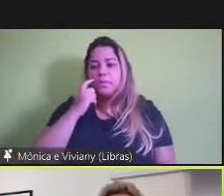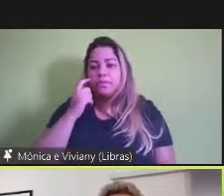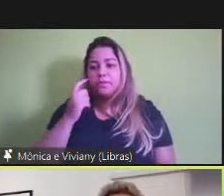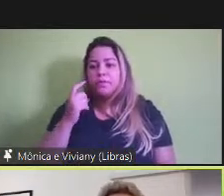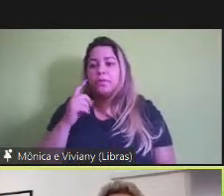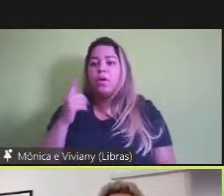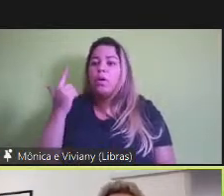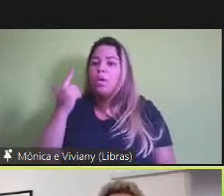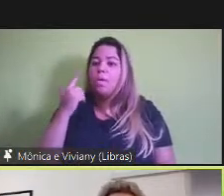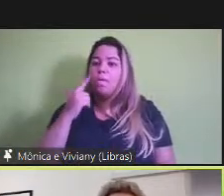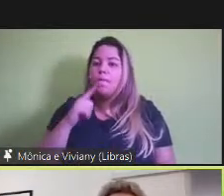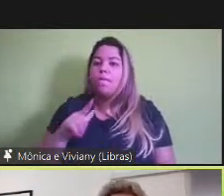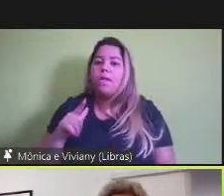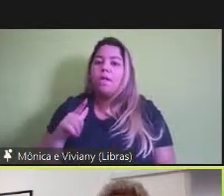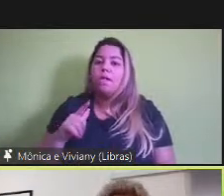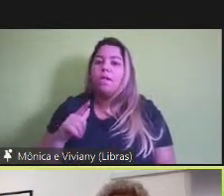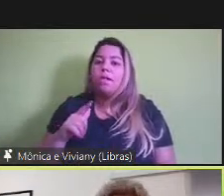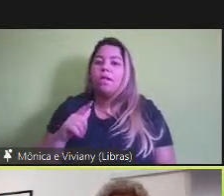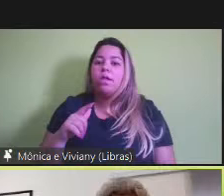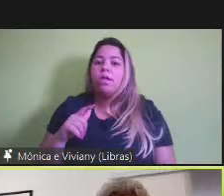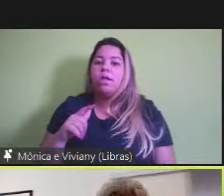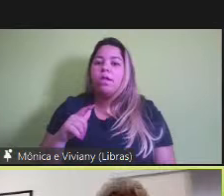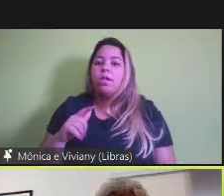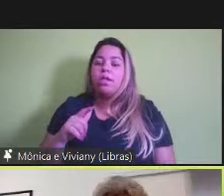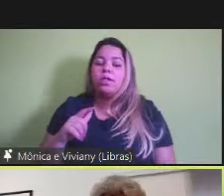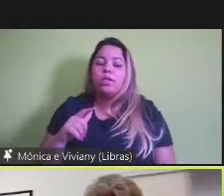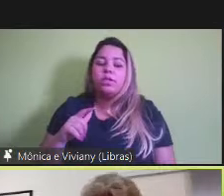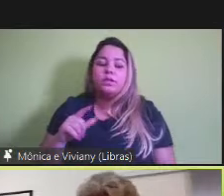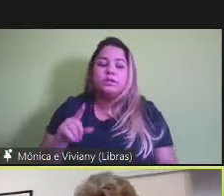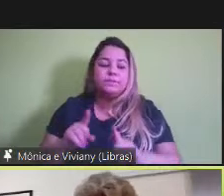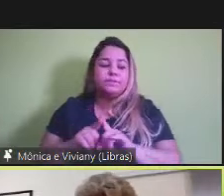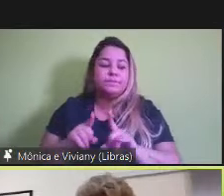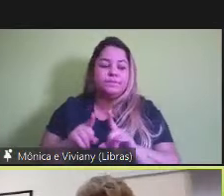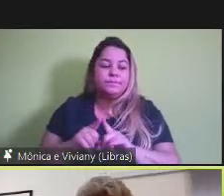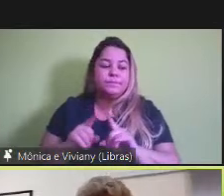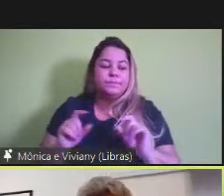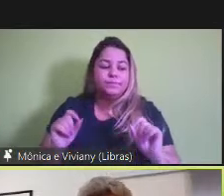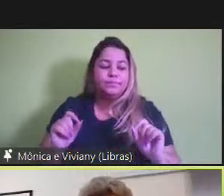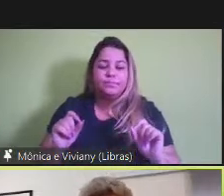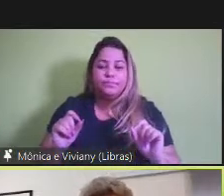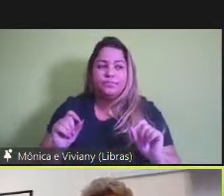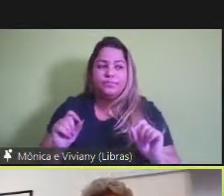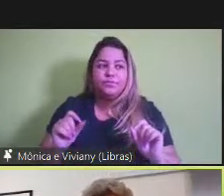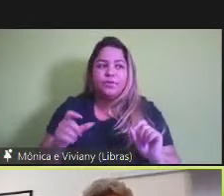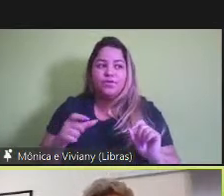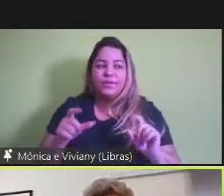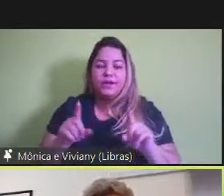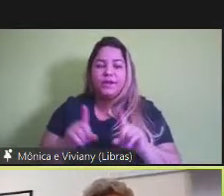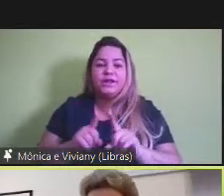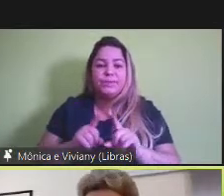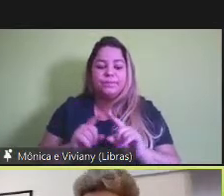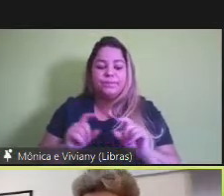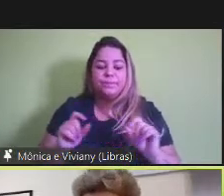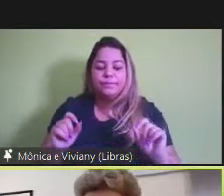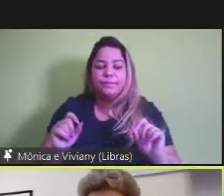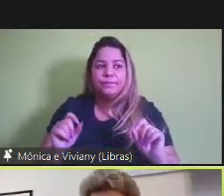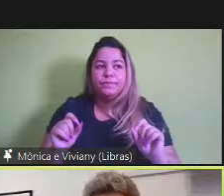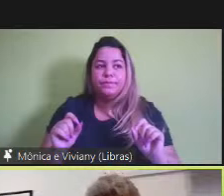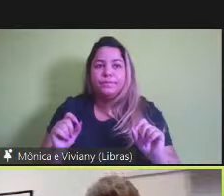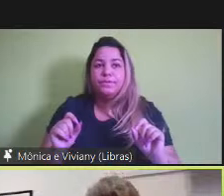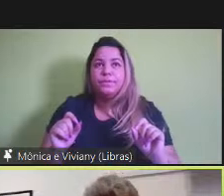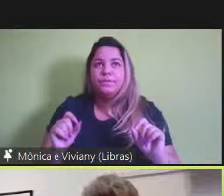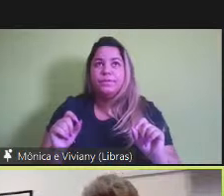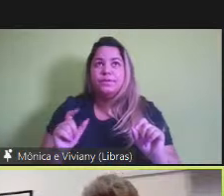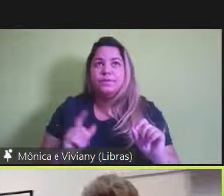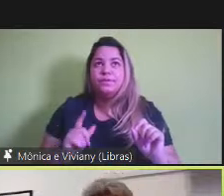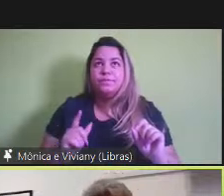centered attention. Another domain that is very important that I'm calling about the collaborative competences,